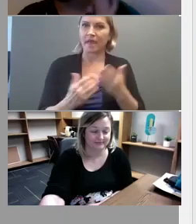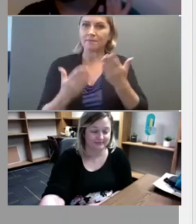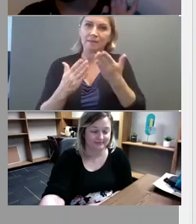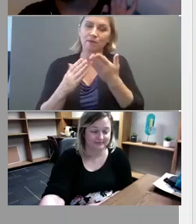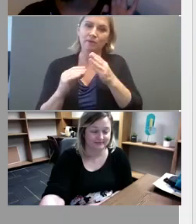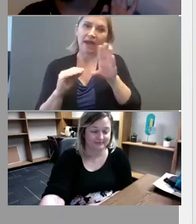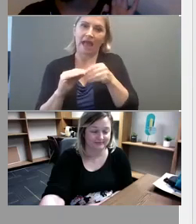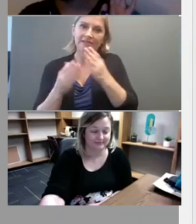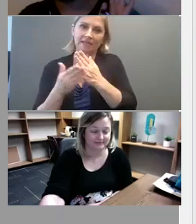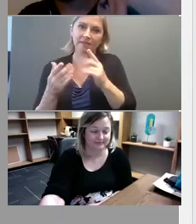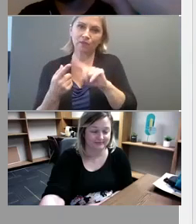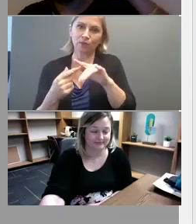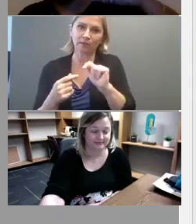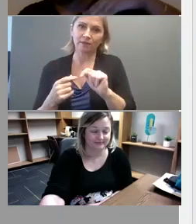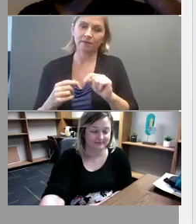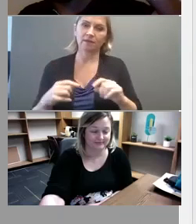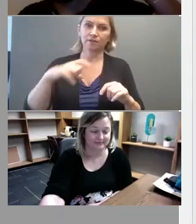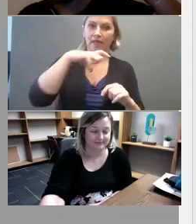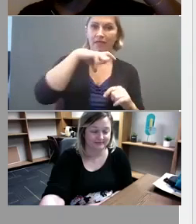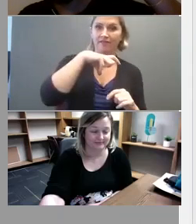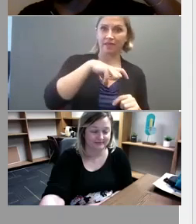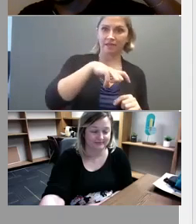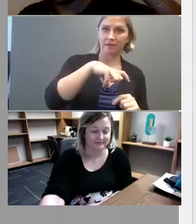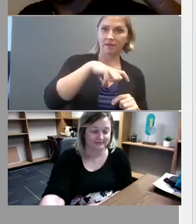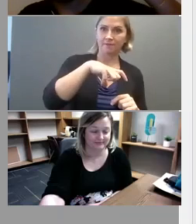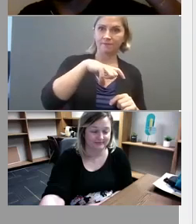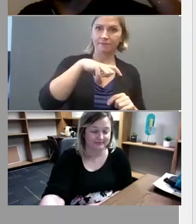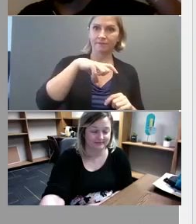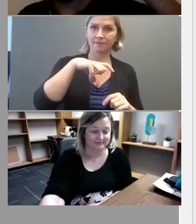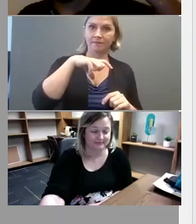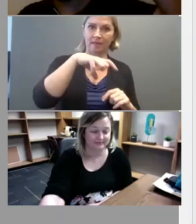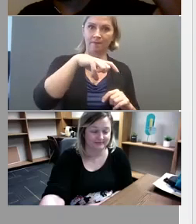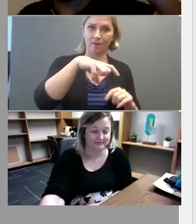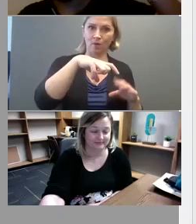to it, we are adding basically big omega